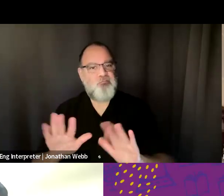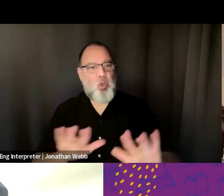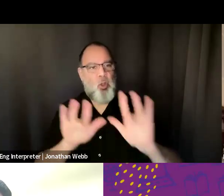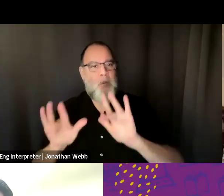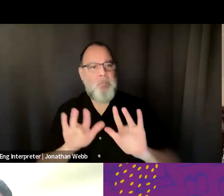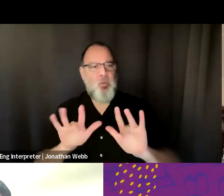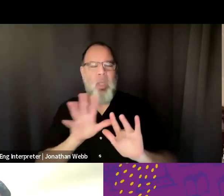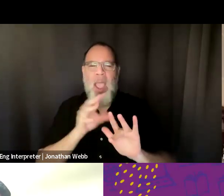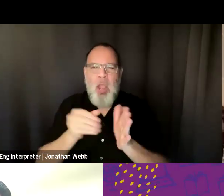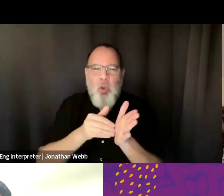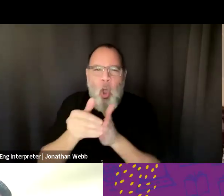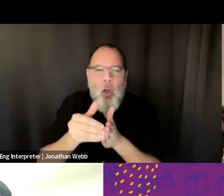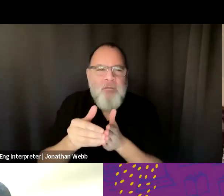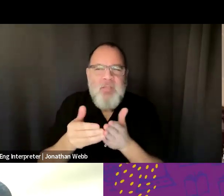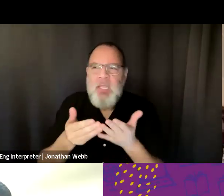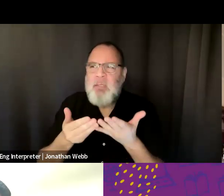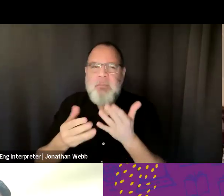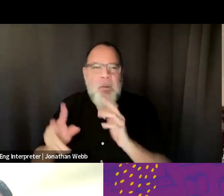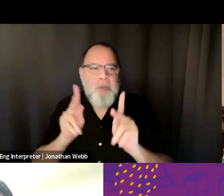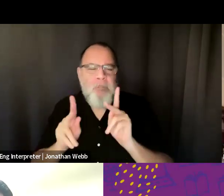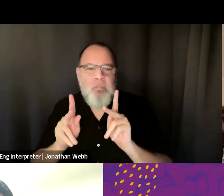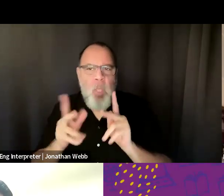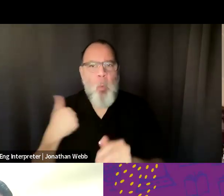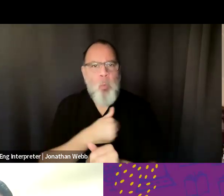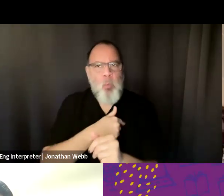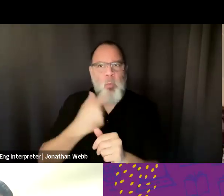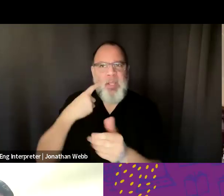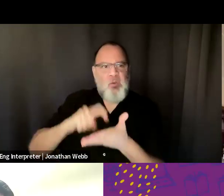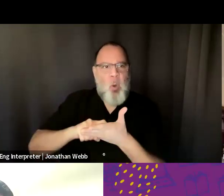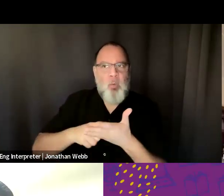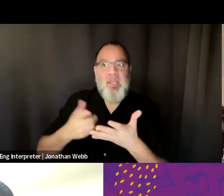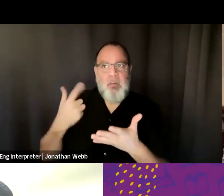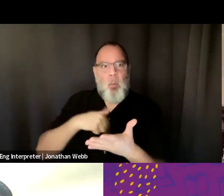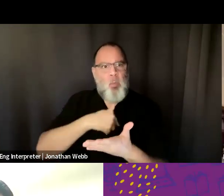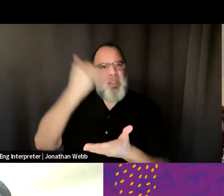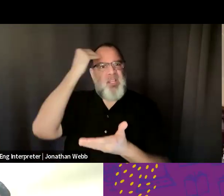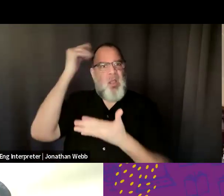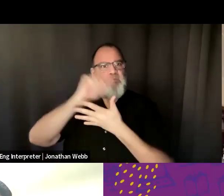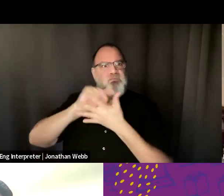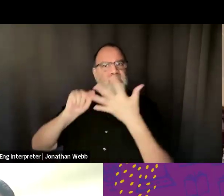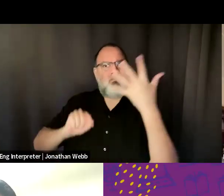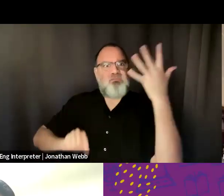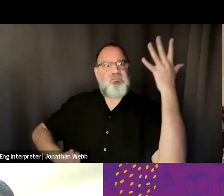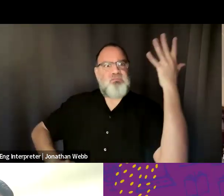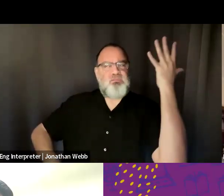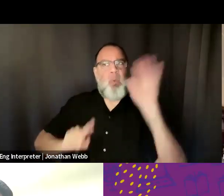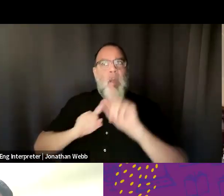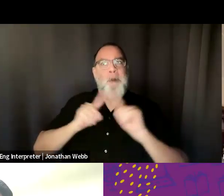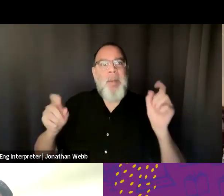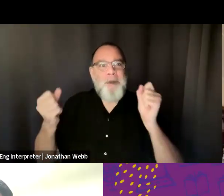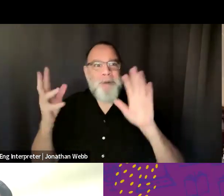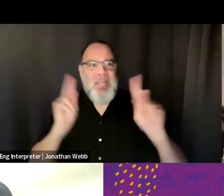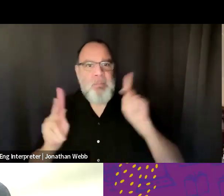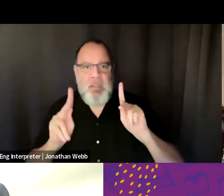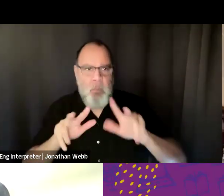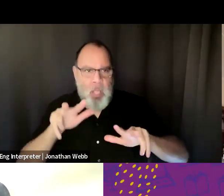of basic common knowledge for a lot of us. However, for a huge section of the population, it's not so much.